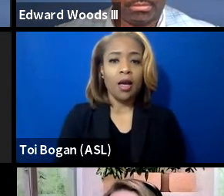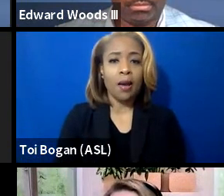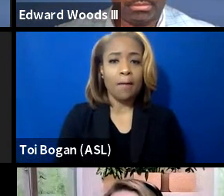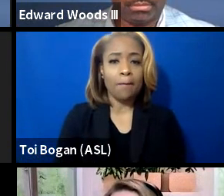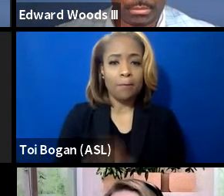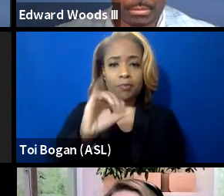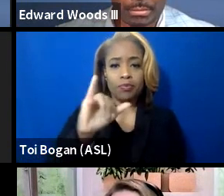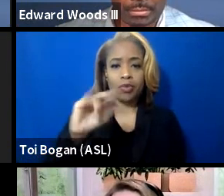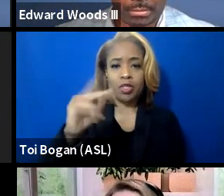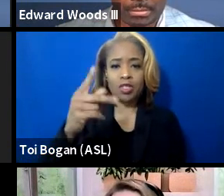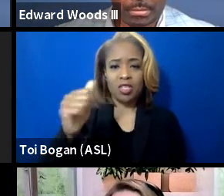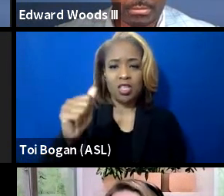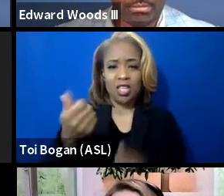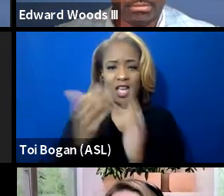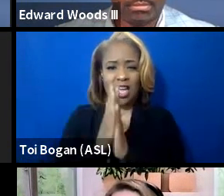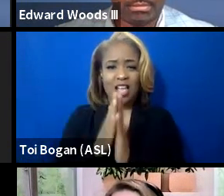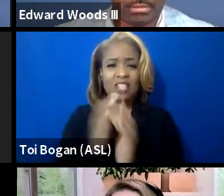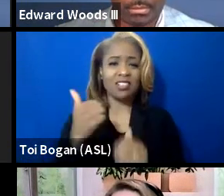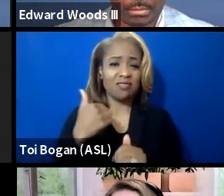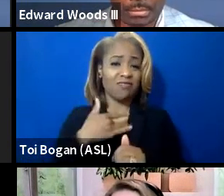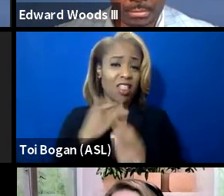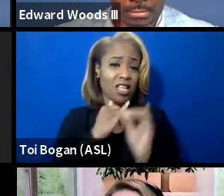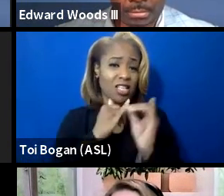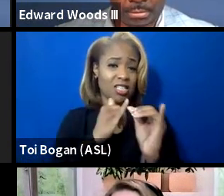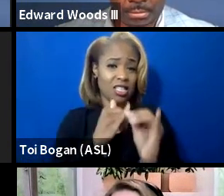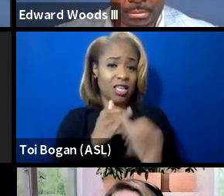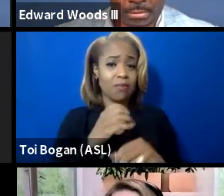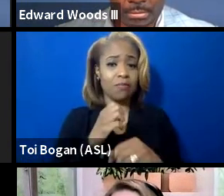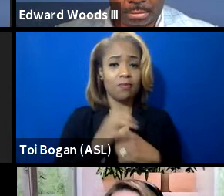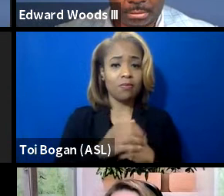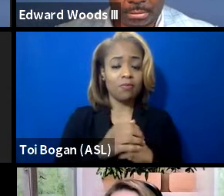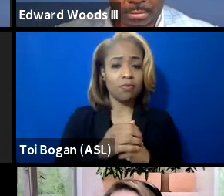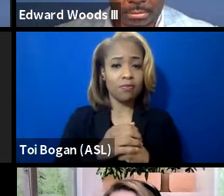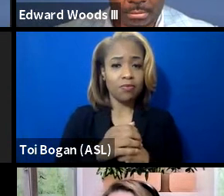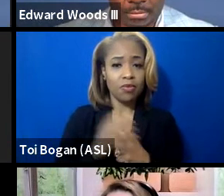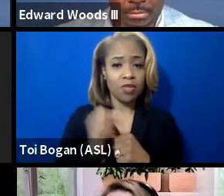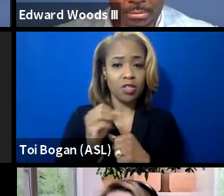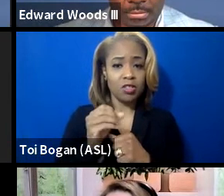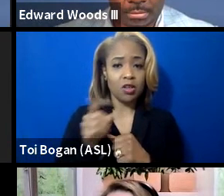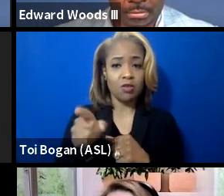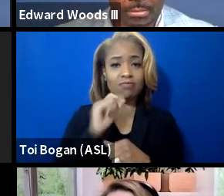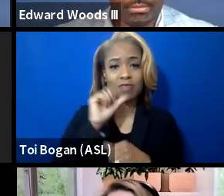Cynthia asked, and I do have the same sentiment. So Cynthia, I want you to know that you're not